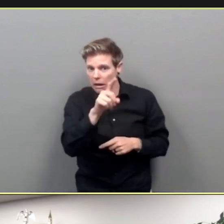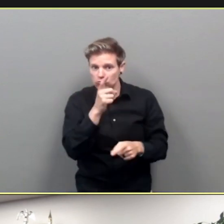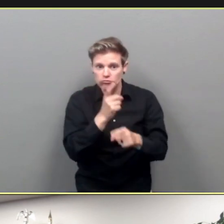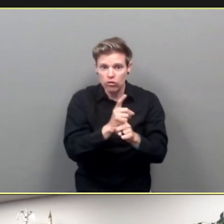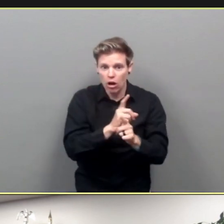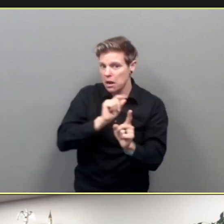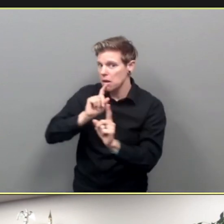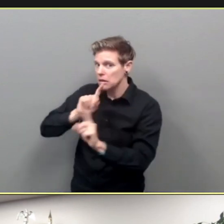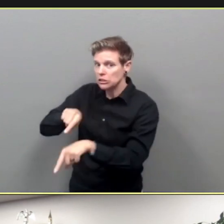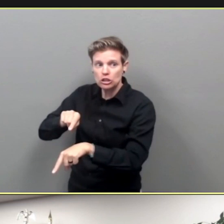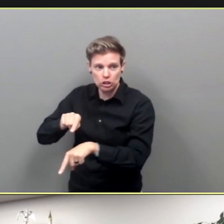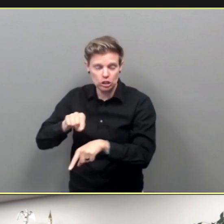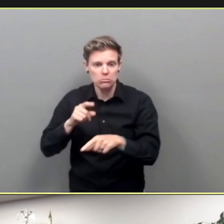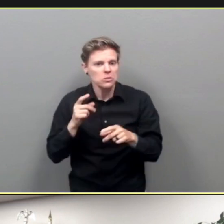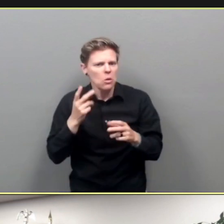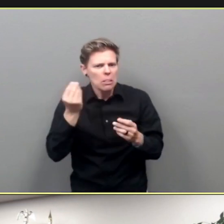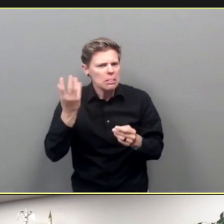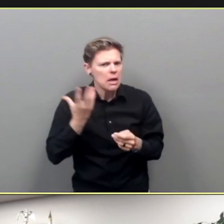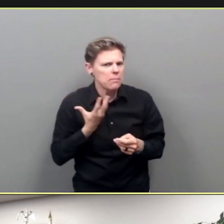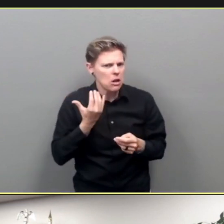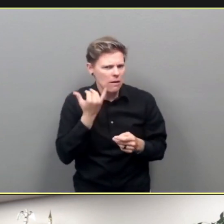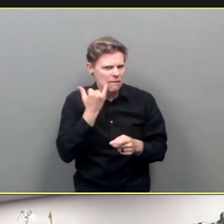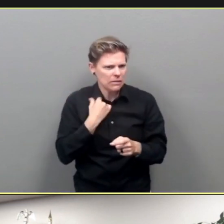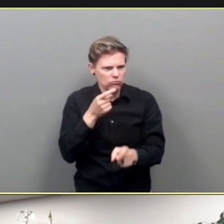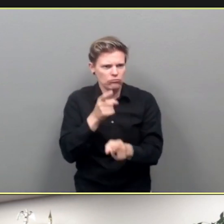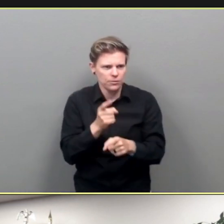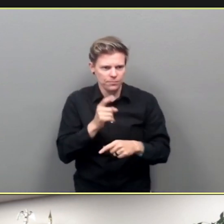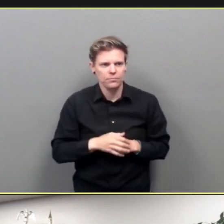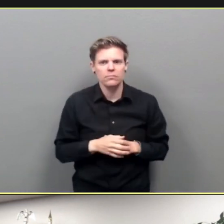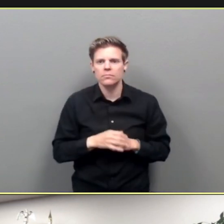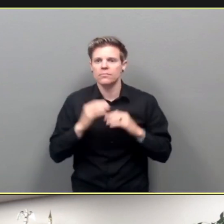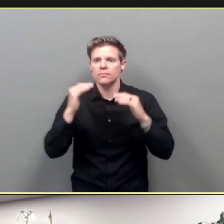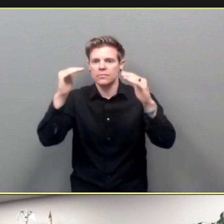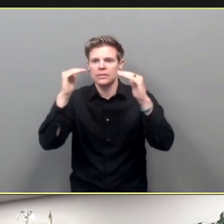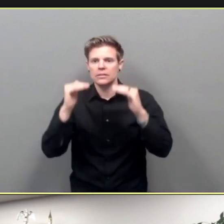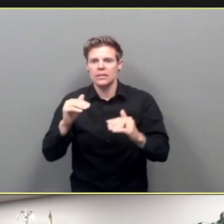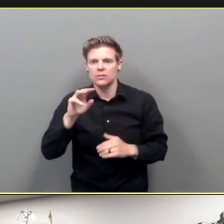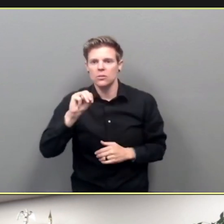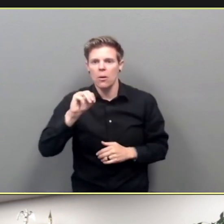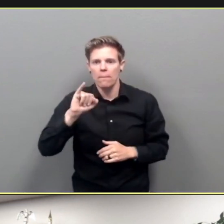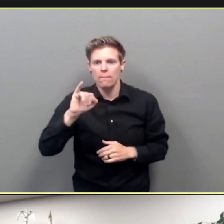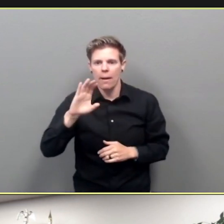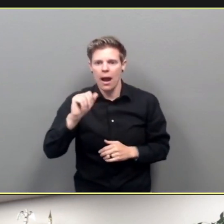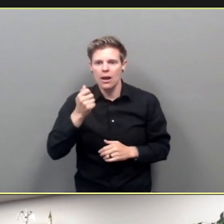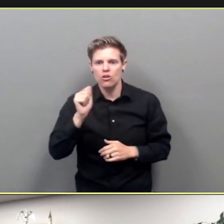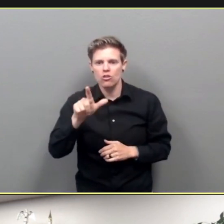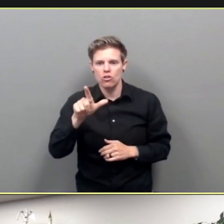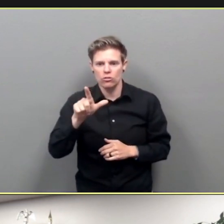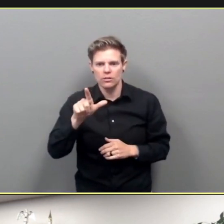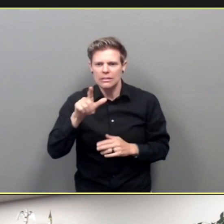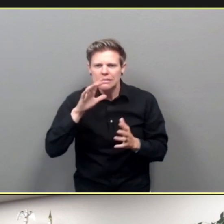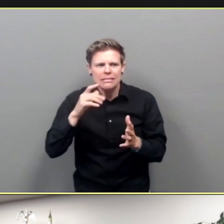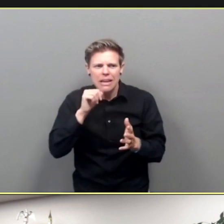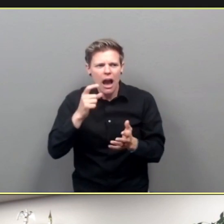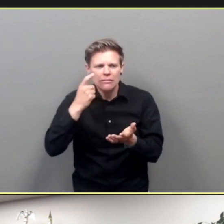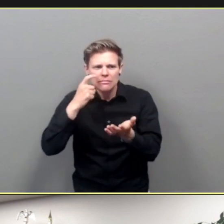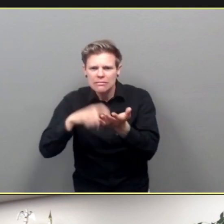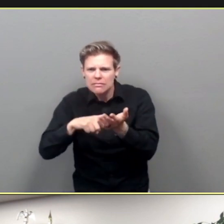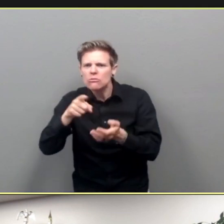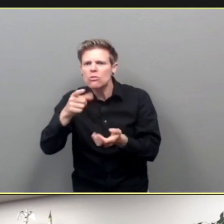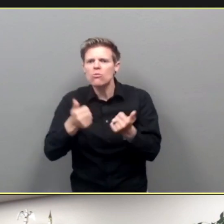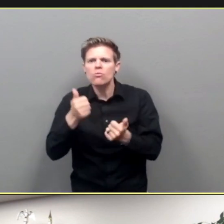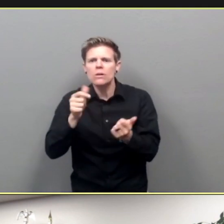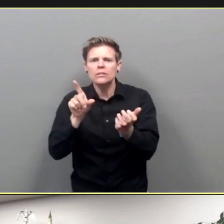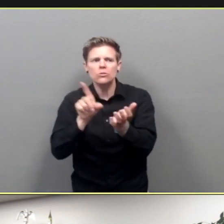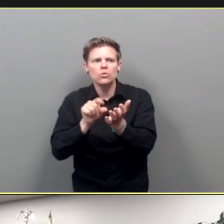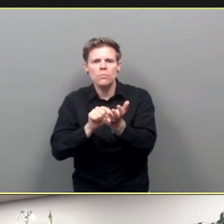as well. Next up will be Merrill Cornfield. Merrill, I apologize, I don't recognize your name, so if you don't mind announcing your news outlet, I'd appreciate that. And after